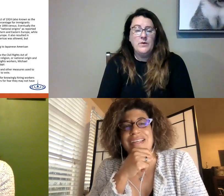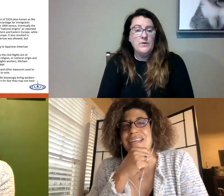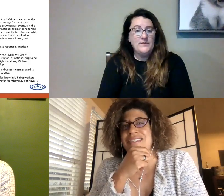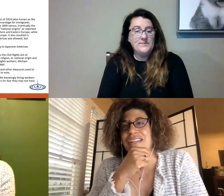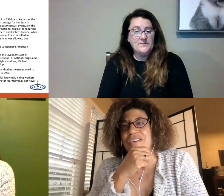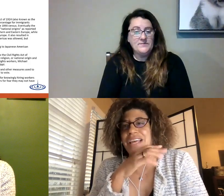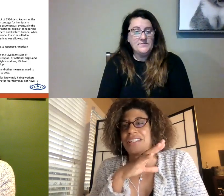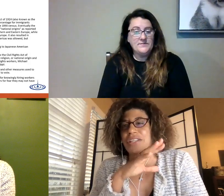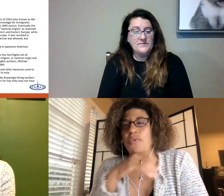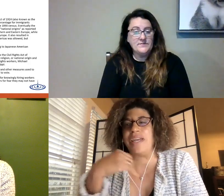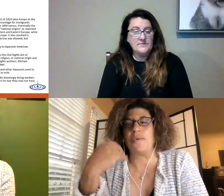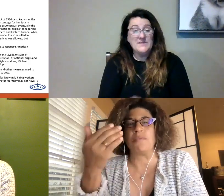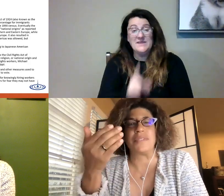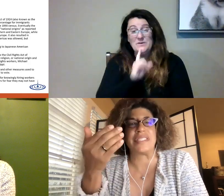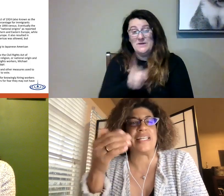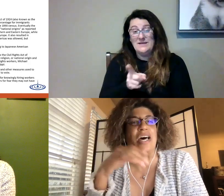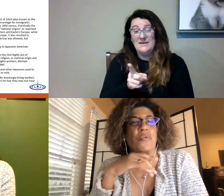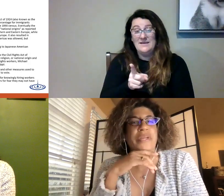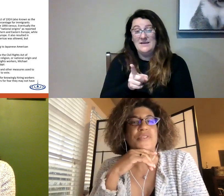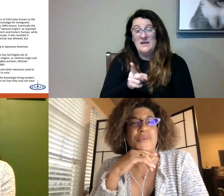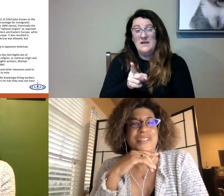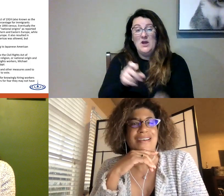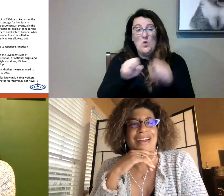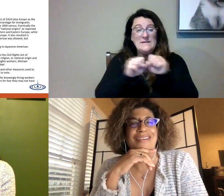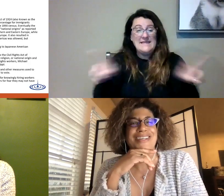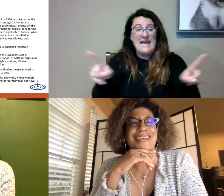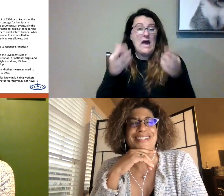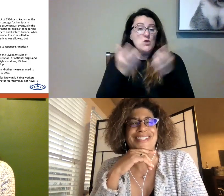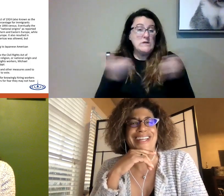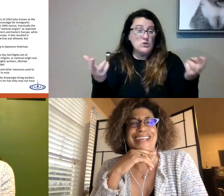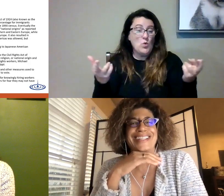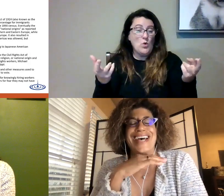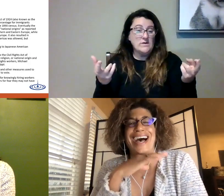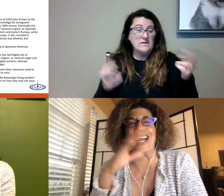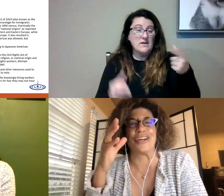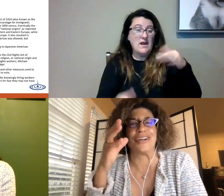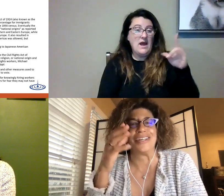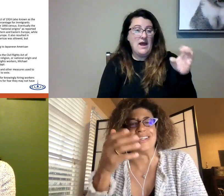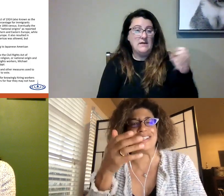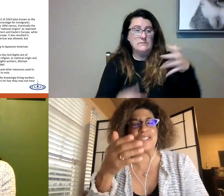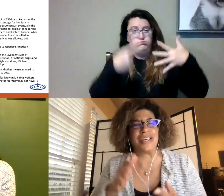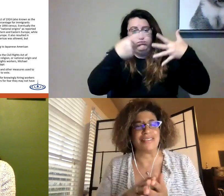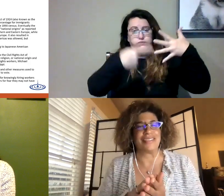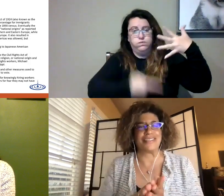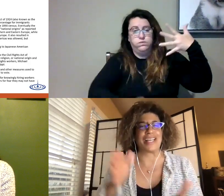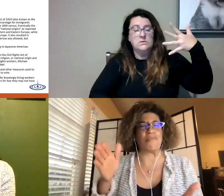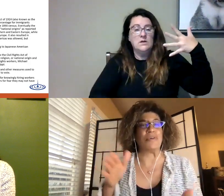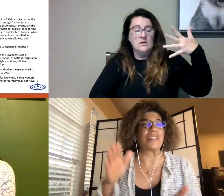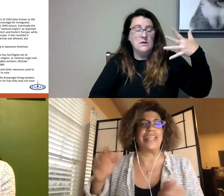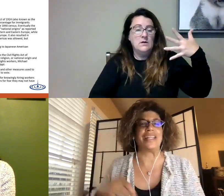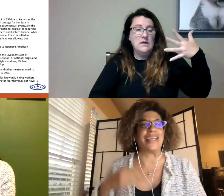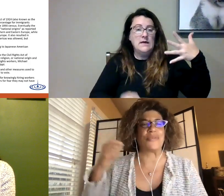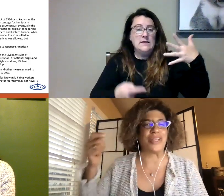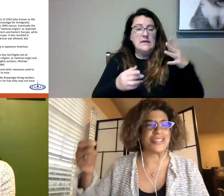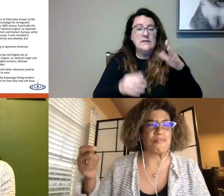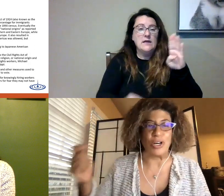And as I said, there's actually, we'll send out a resource guide. There's an entire, there's like a booklet